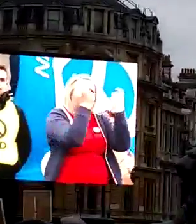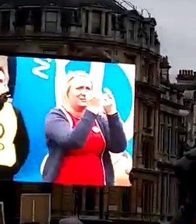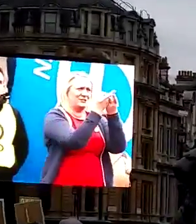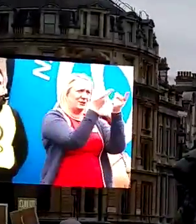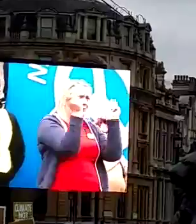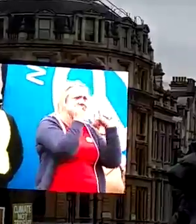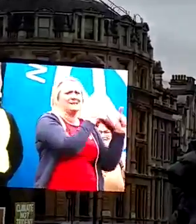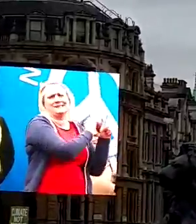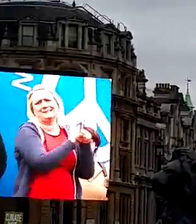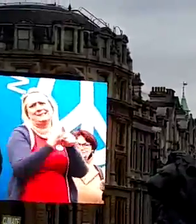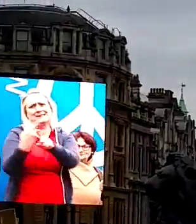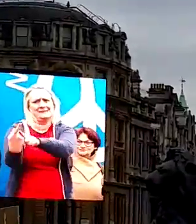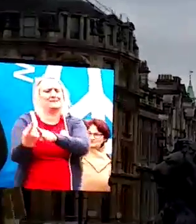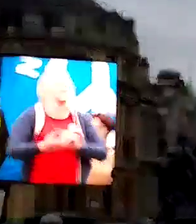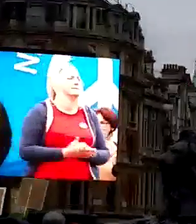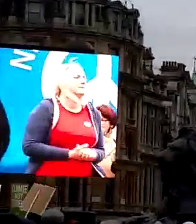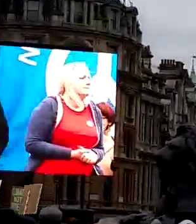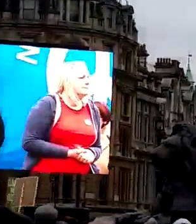across the UK.